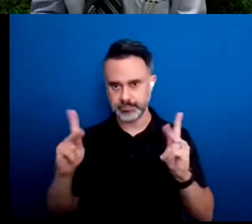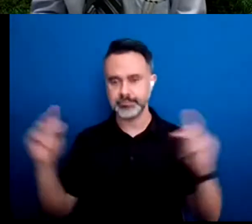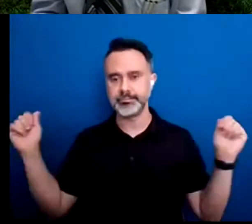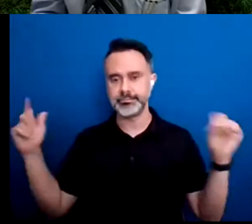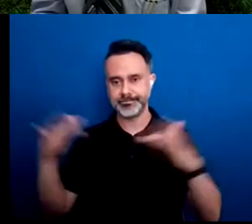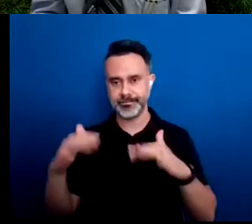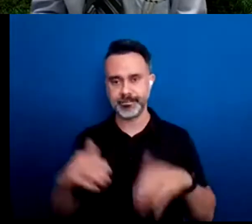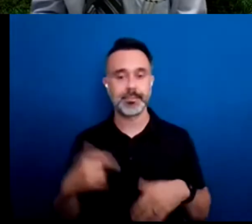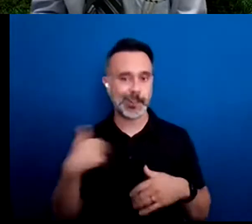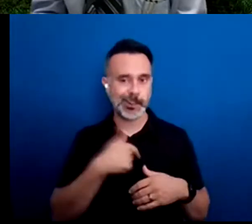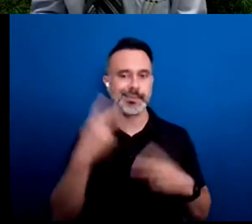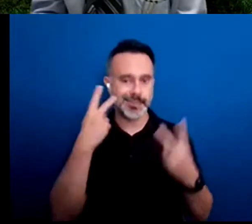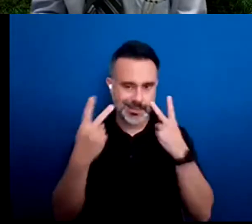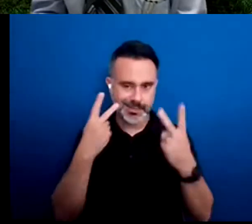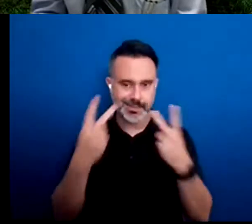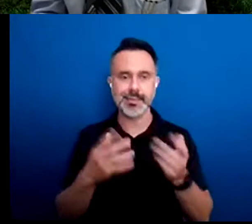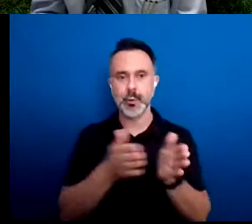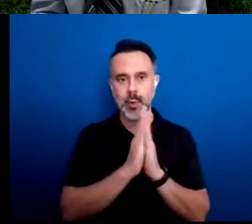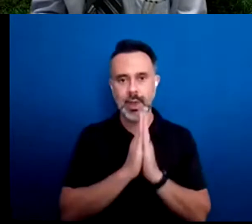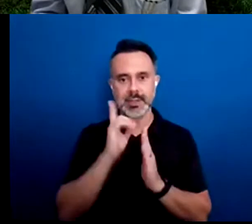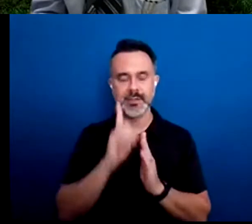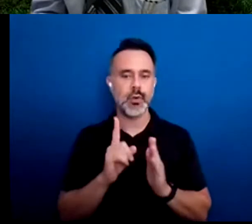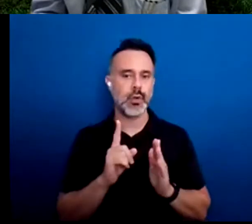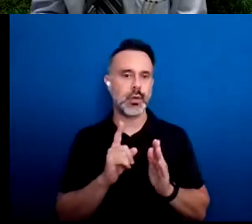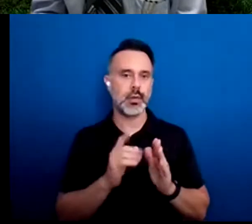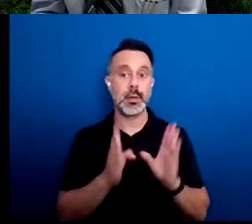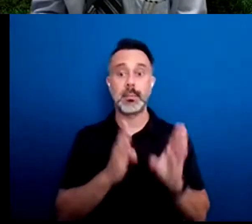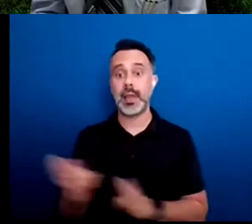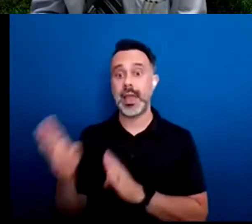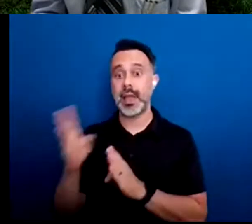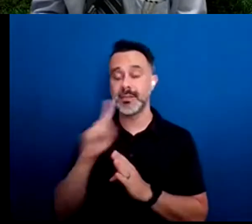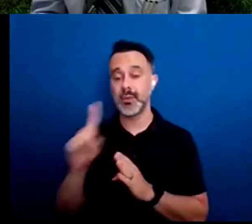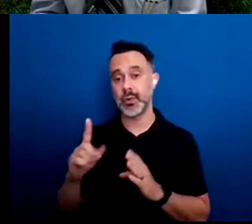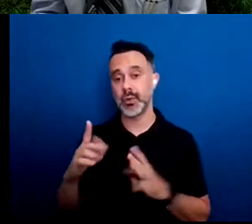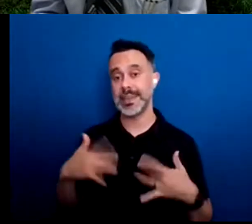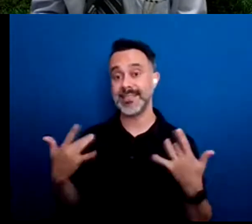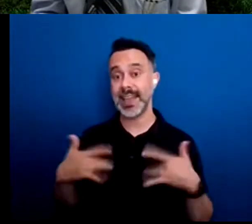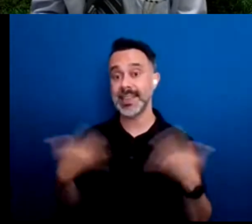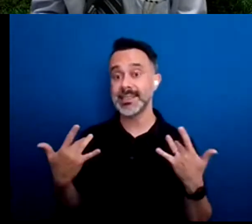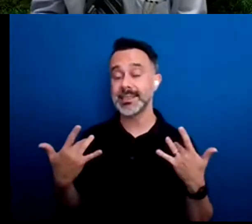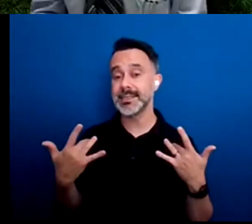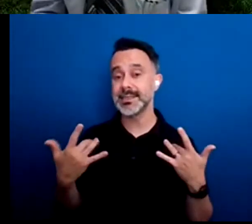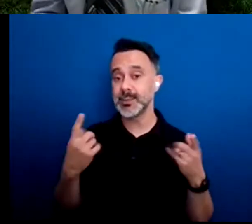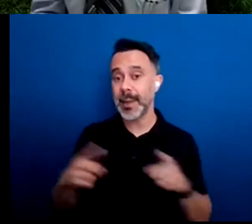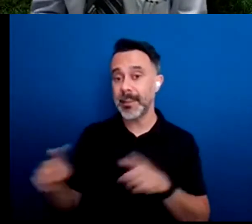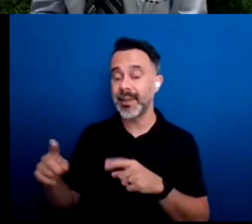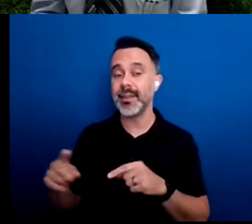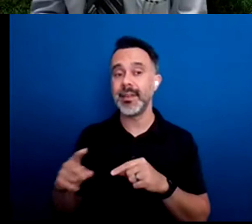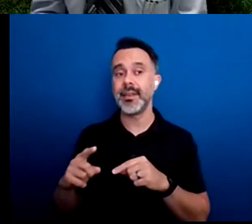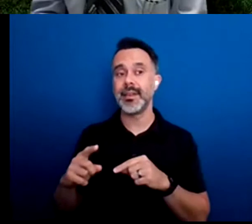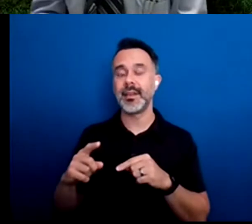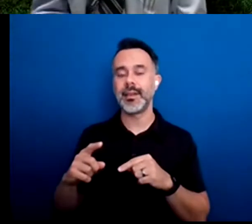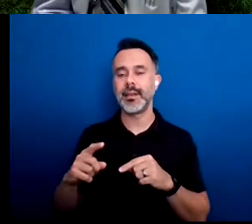requests to review plans for some of the event planners. And I think that they'll be